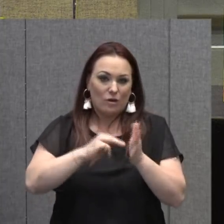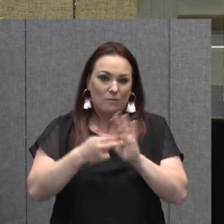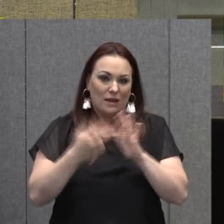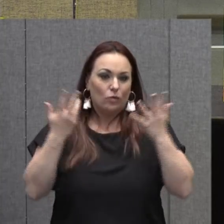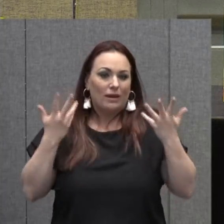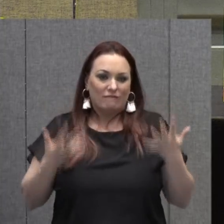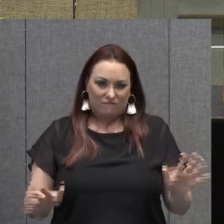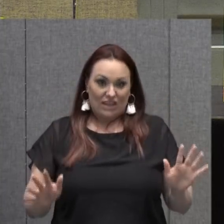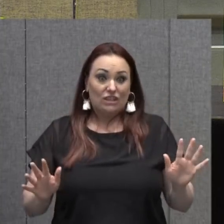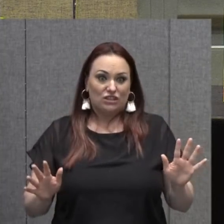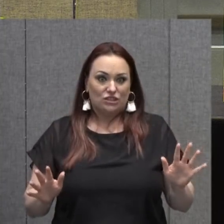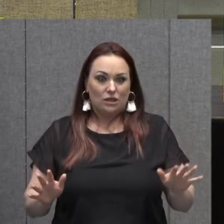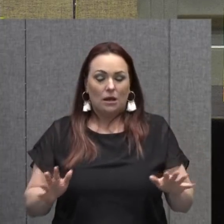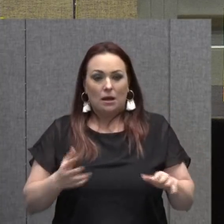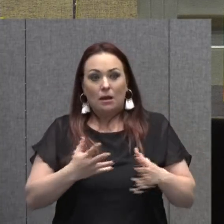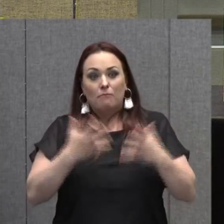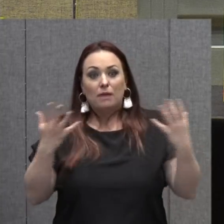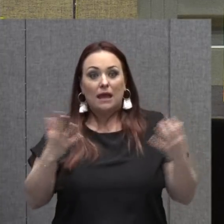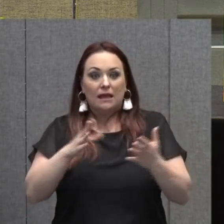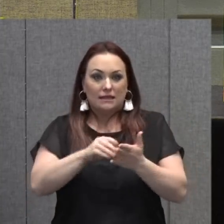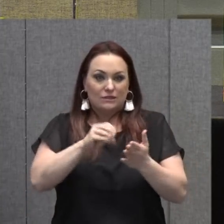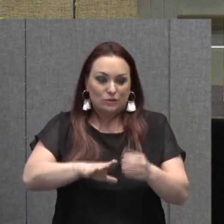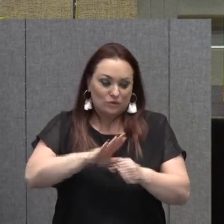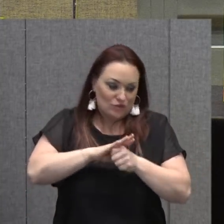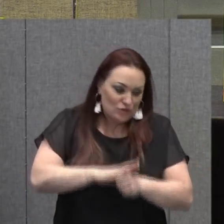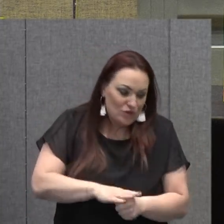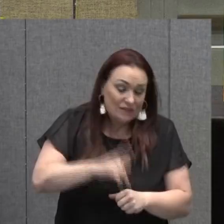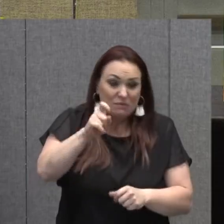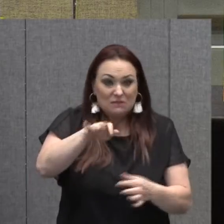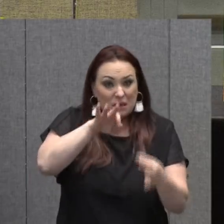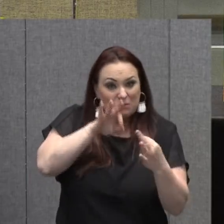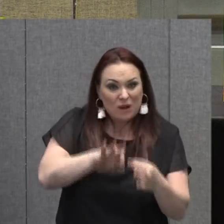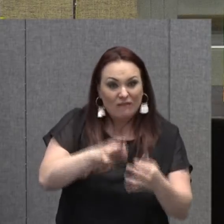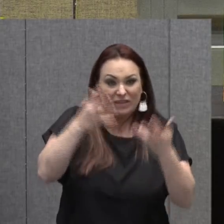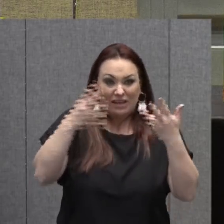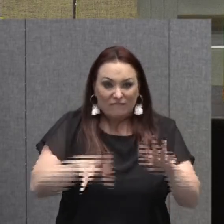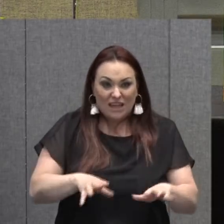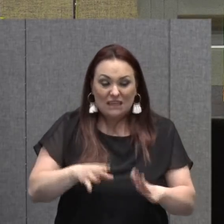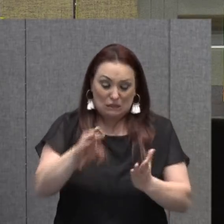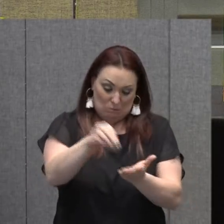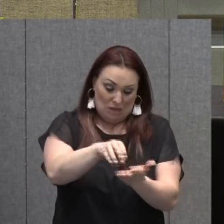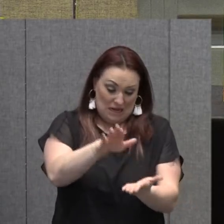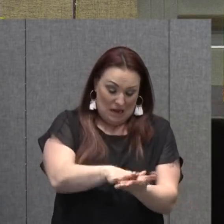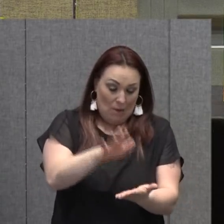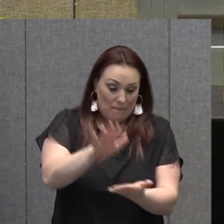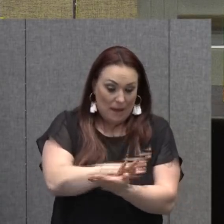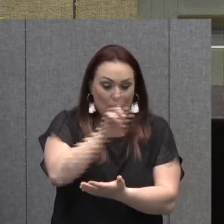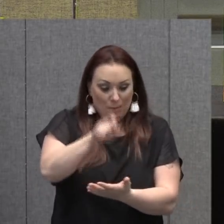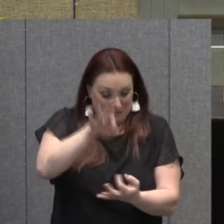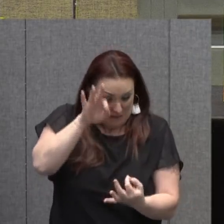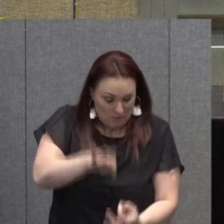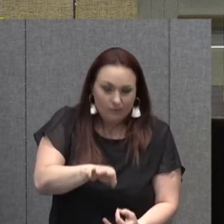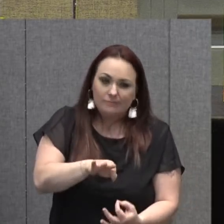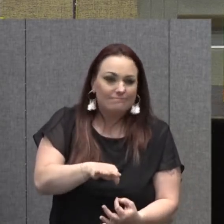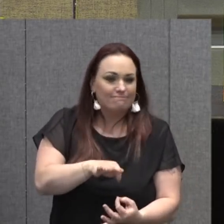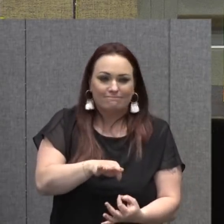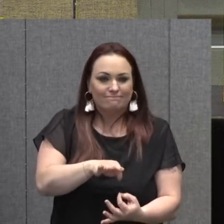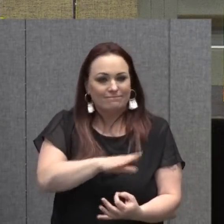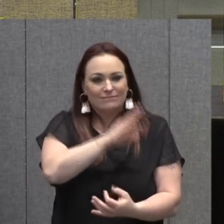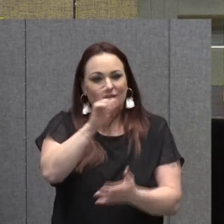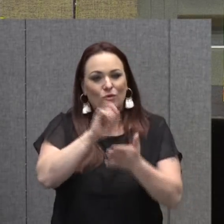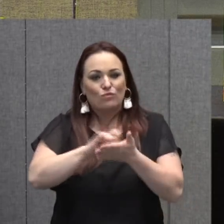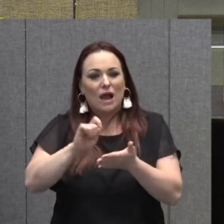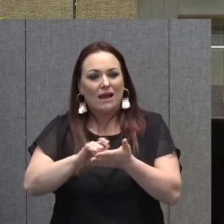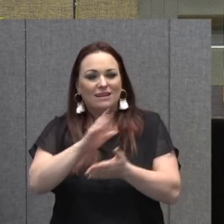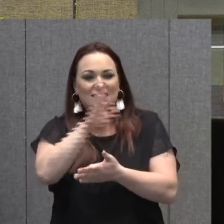A lot of students stress that they think that their writing needs to be perfect when they put it on paper. Writing is never done.